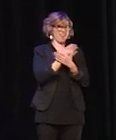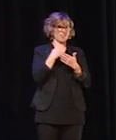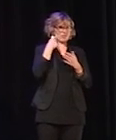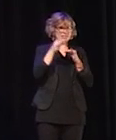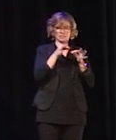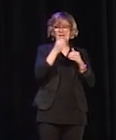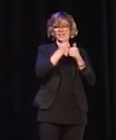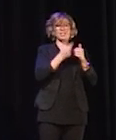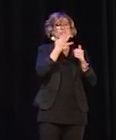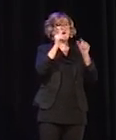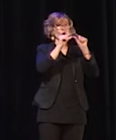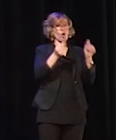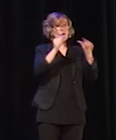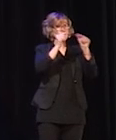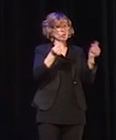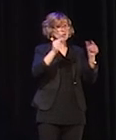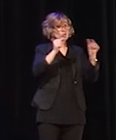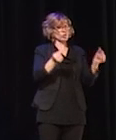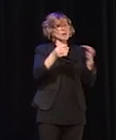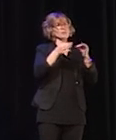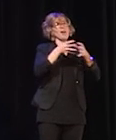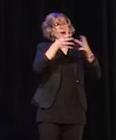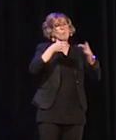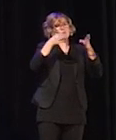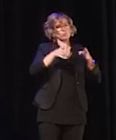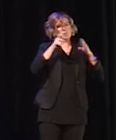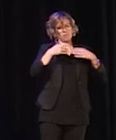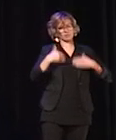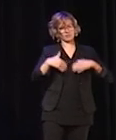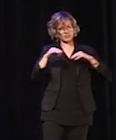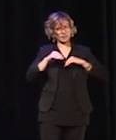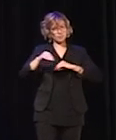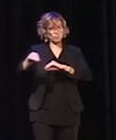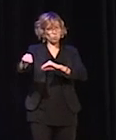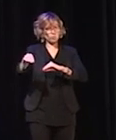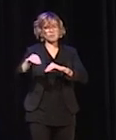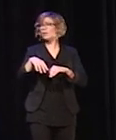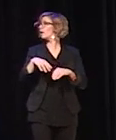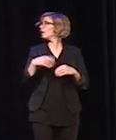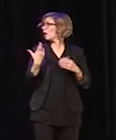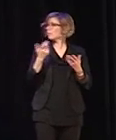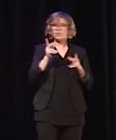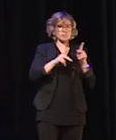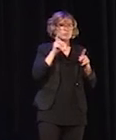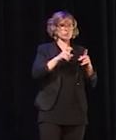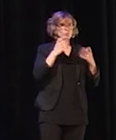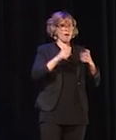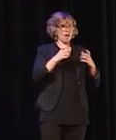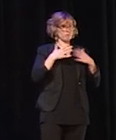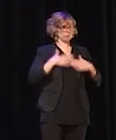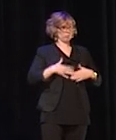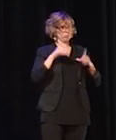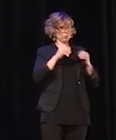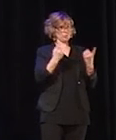Each of the colors signifies how much someone physically has to move. I do take into account how many, you know, people physically need to do something. We have to be cognizant